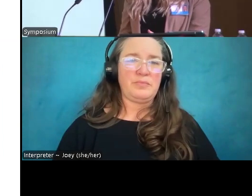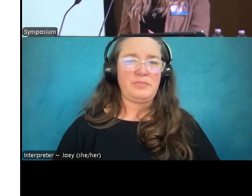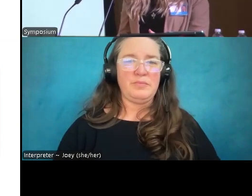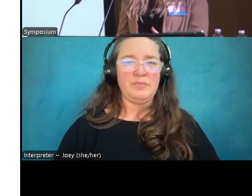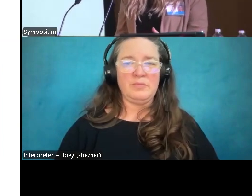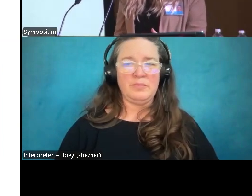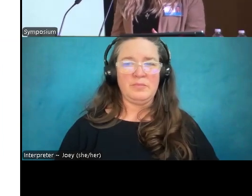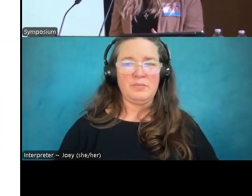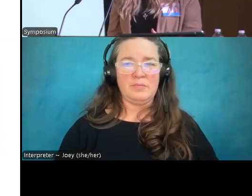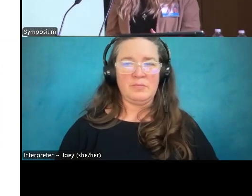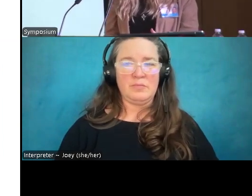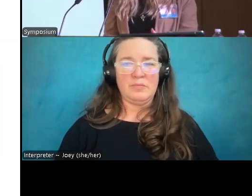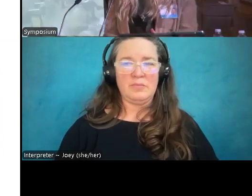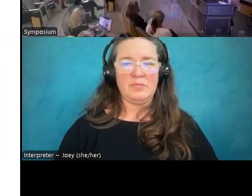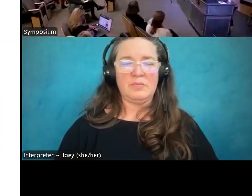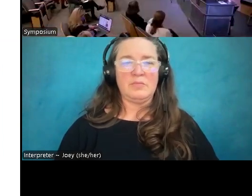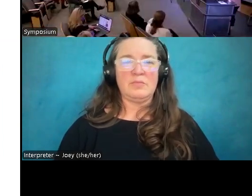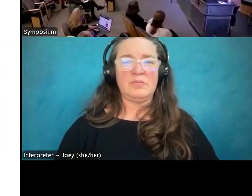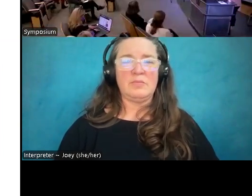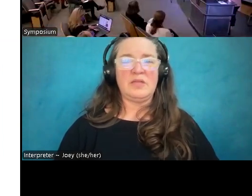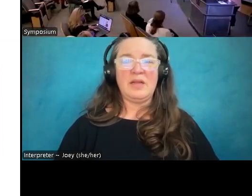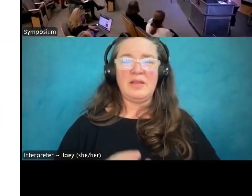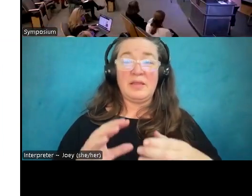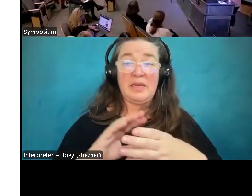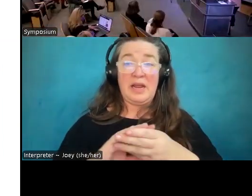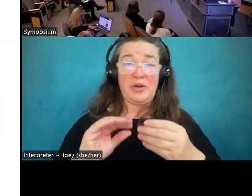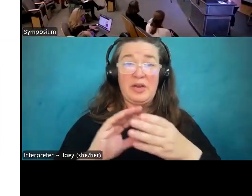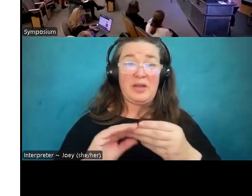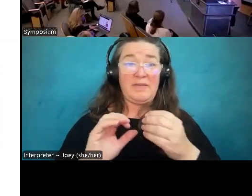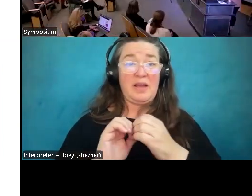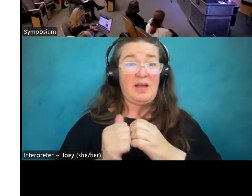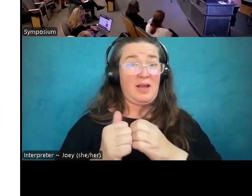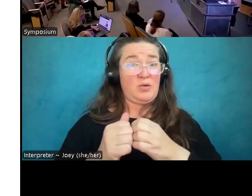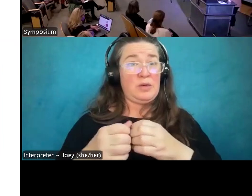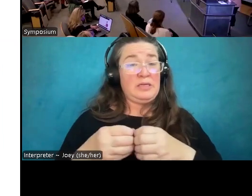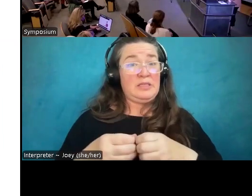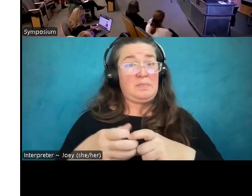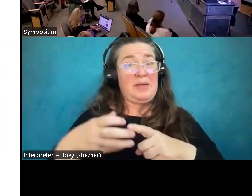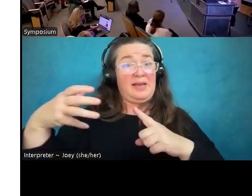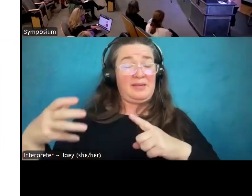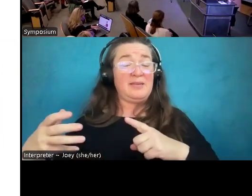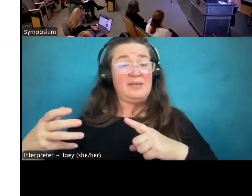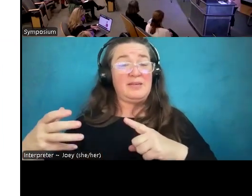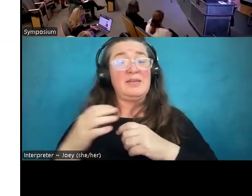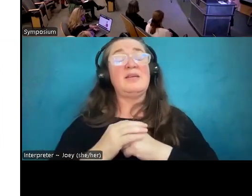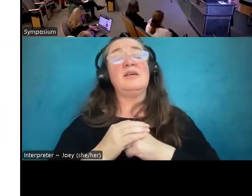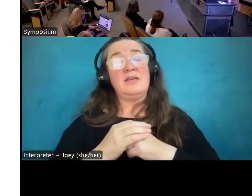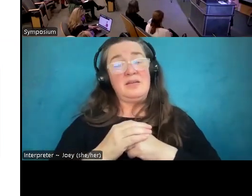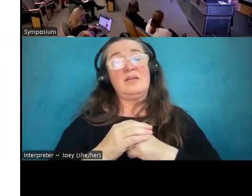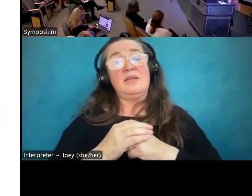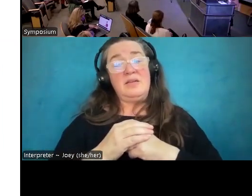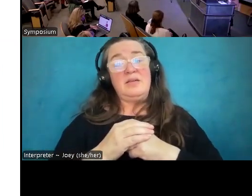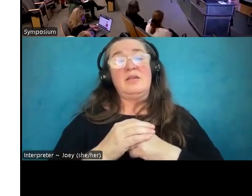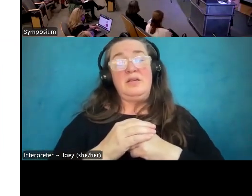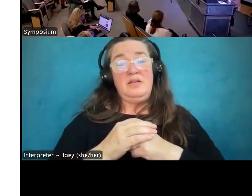And in order to expand the narrative, you can also develop an alternative story, one that reflects who you truly are rather